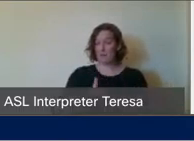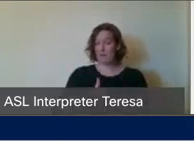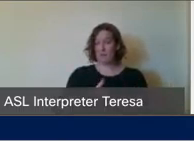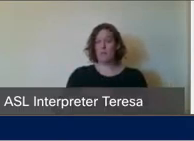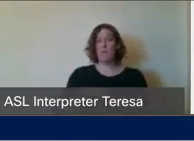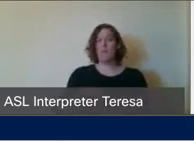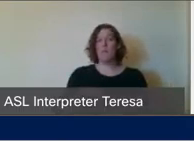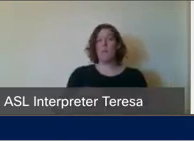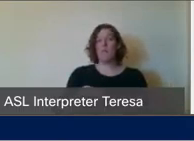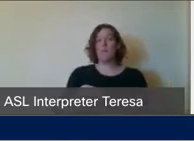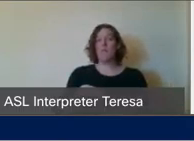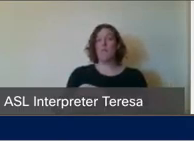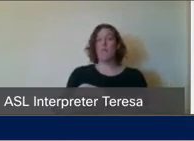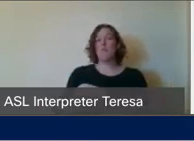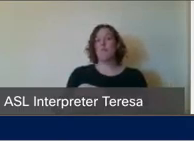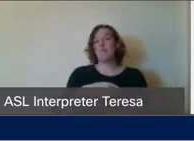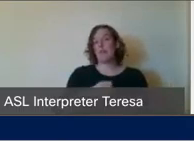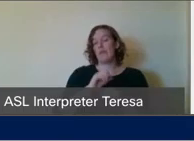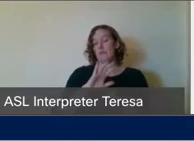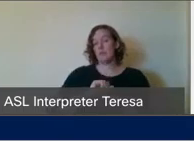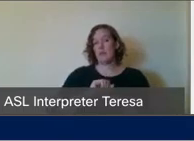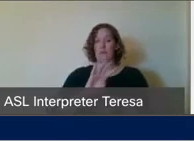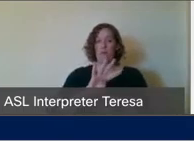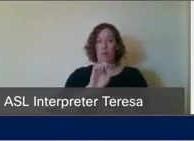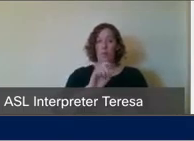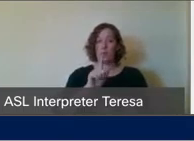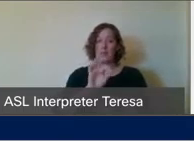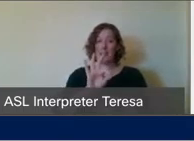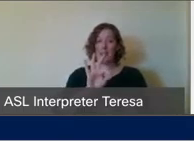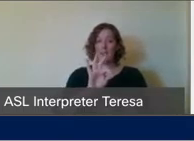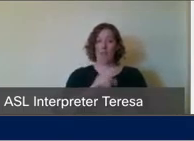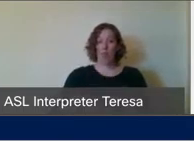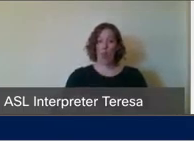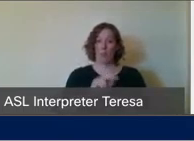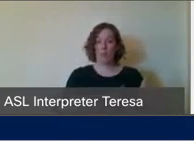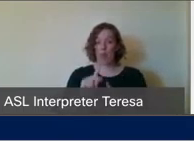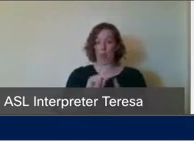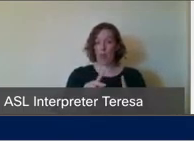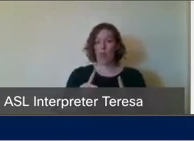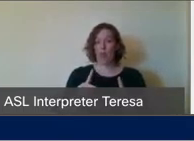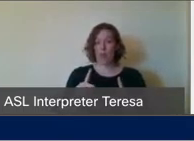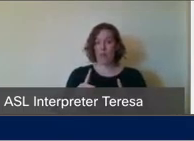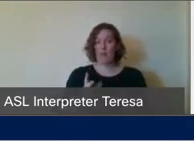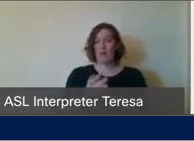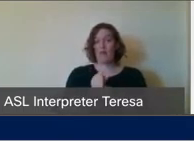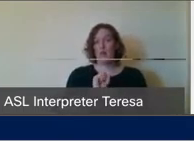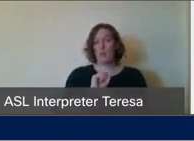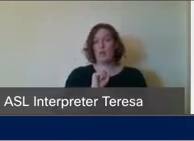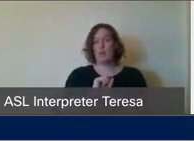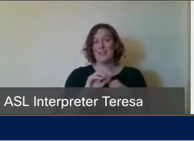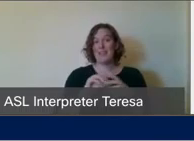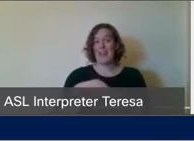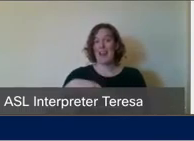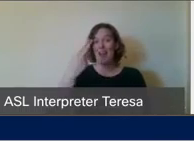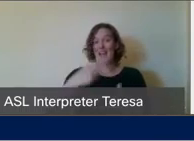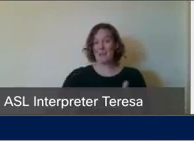we helped successfully obtain employment, 429 of those folks obtained employment in the high demand fields.